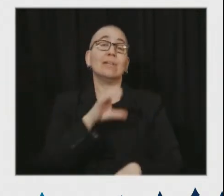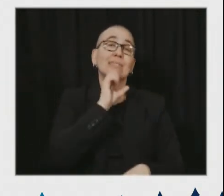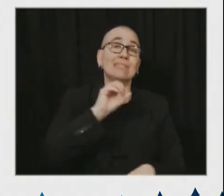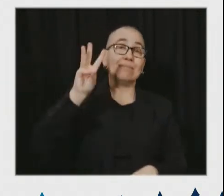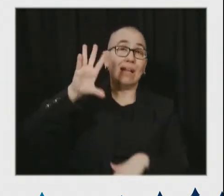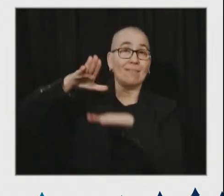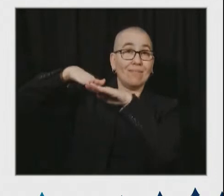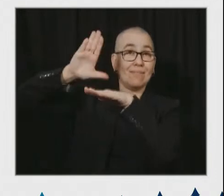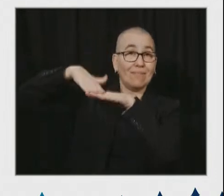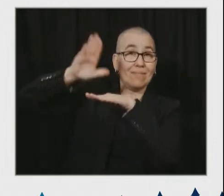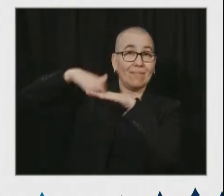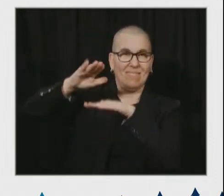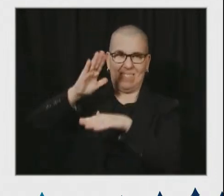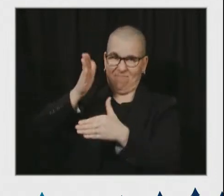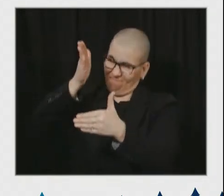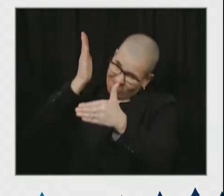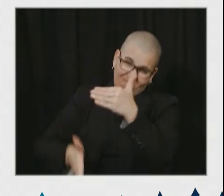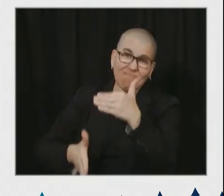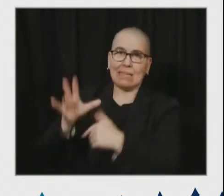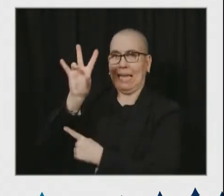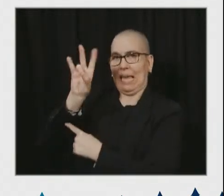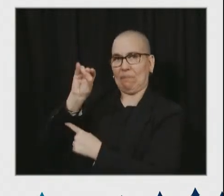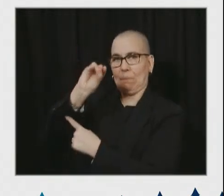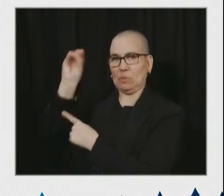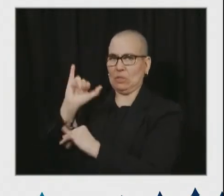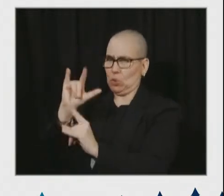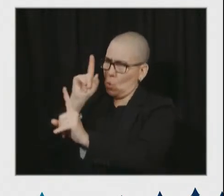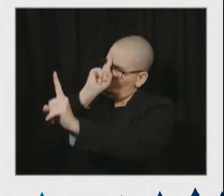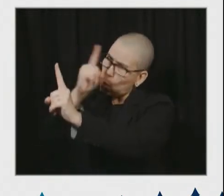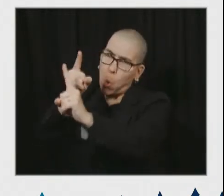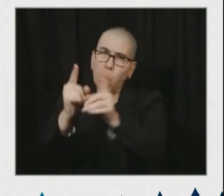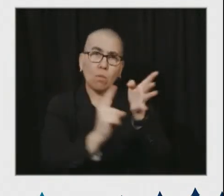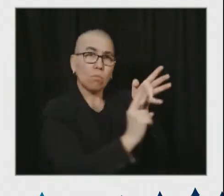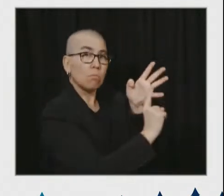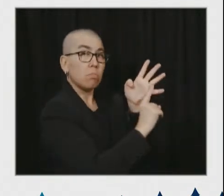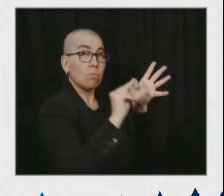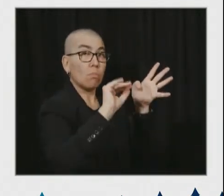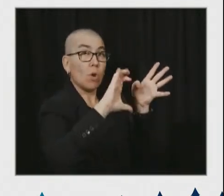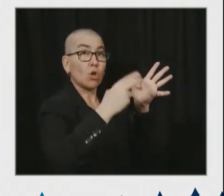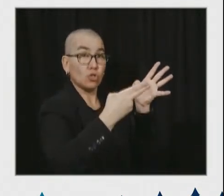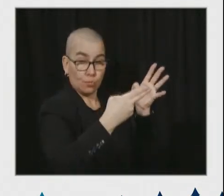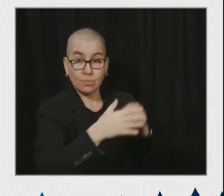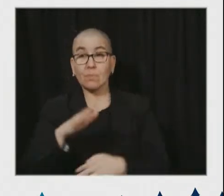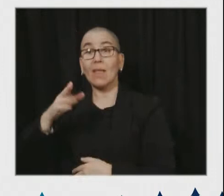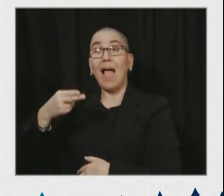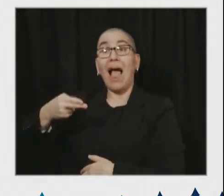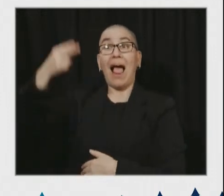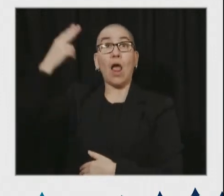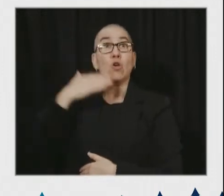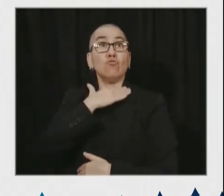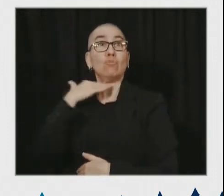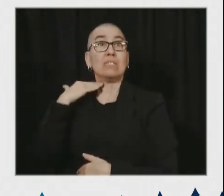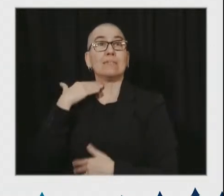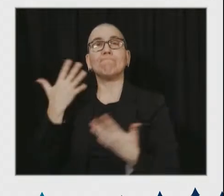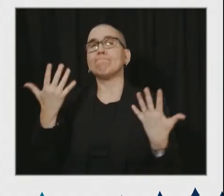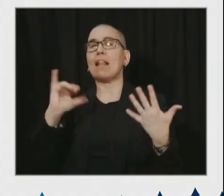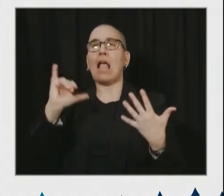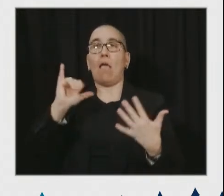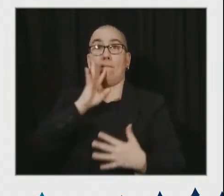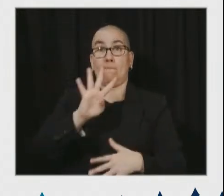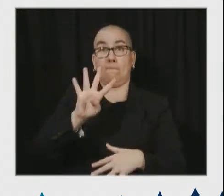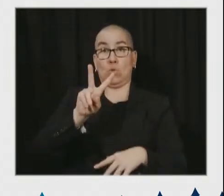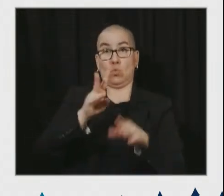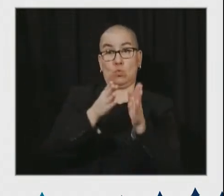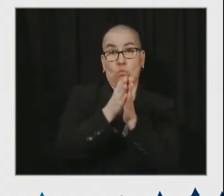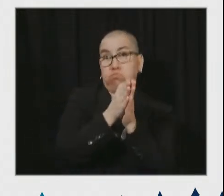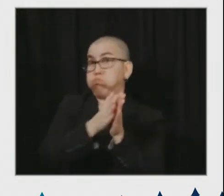that at the 70%, where we will move in folks that are the most high risk. You don't have to be above 65. You can be 42 and have underlying health conditions that put